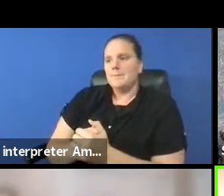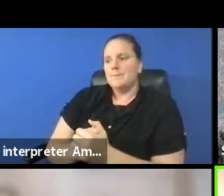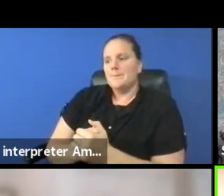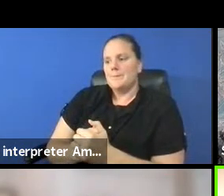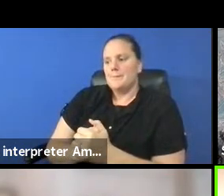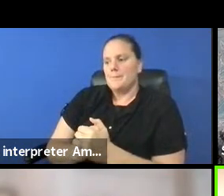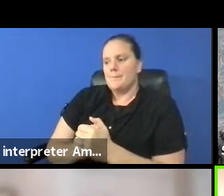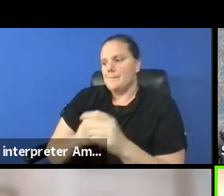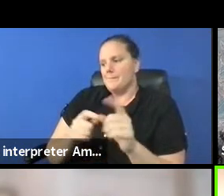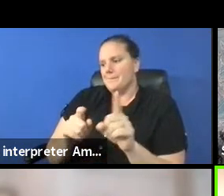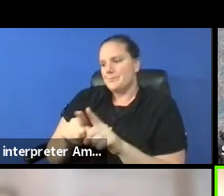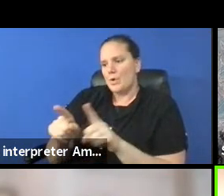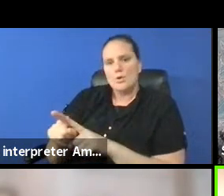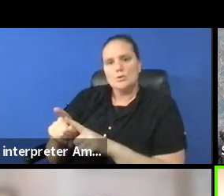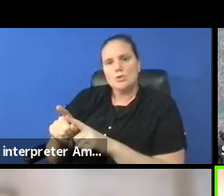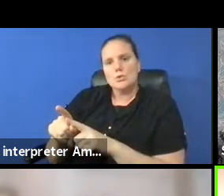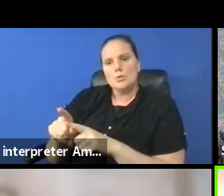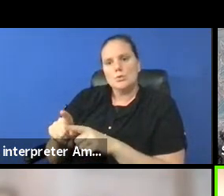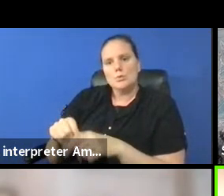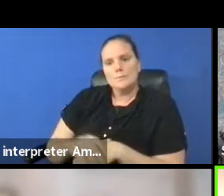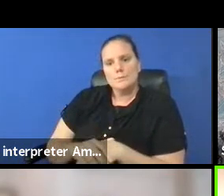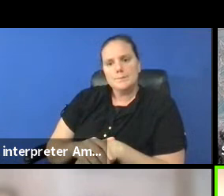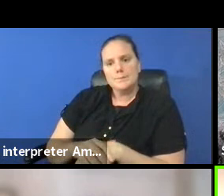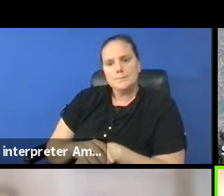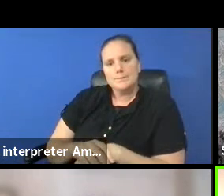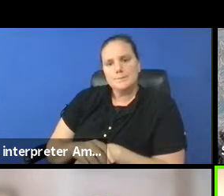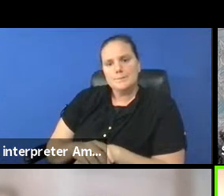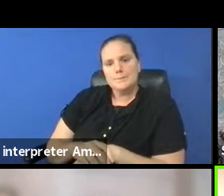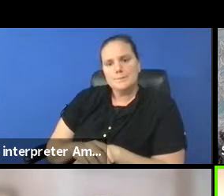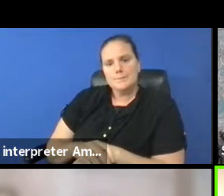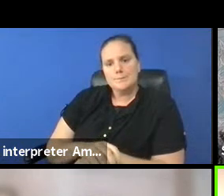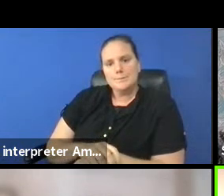Also, in terms of